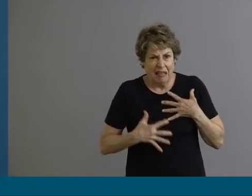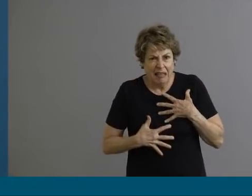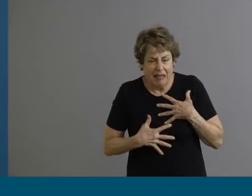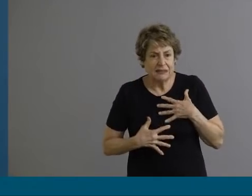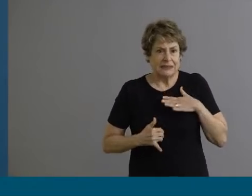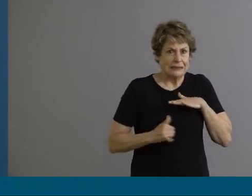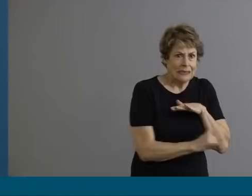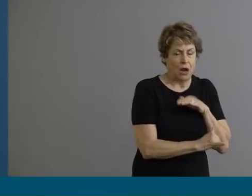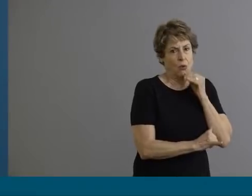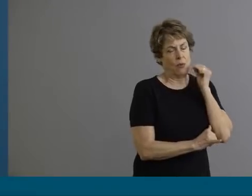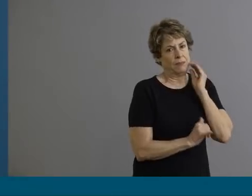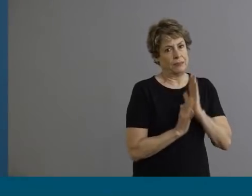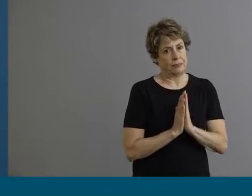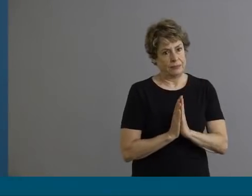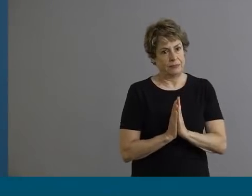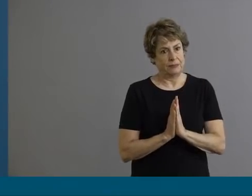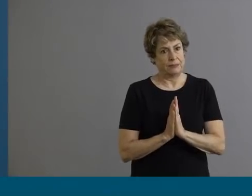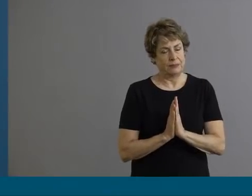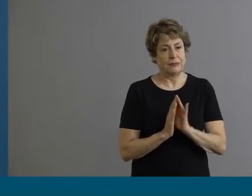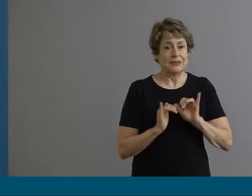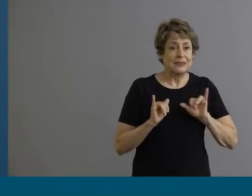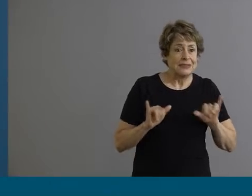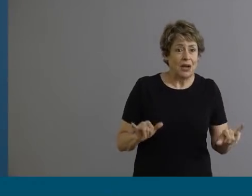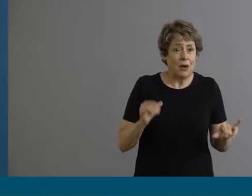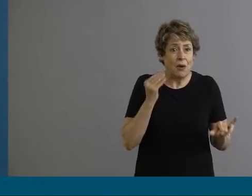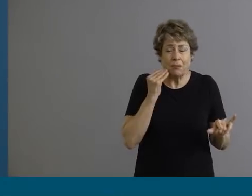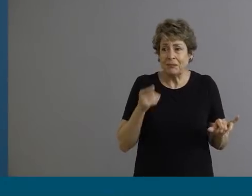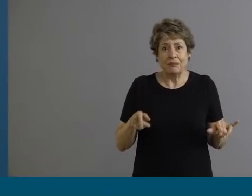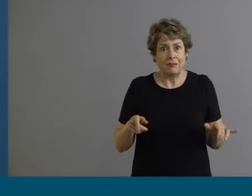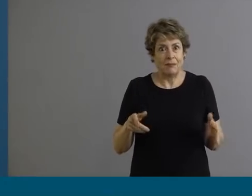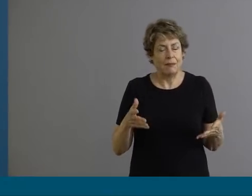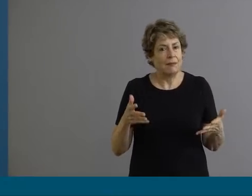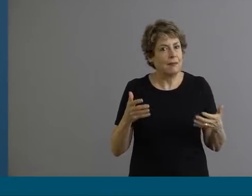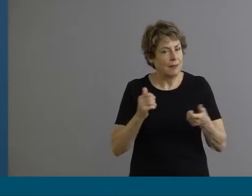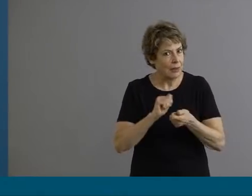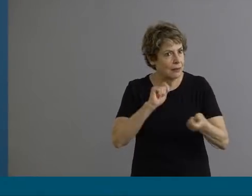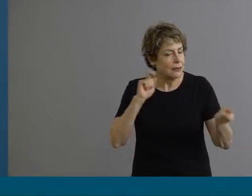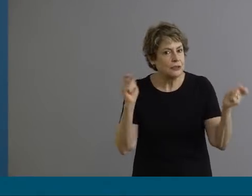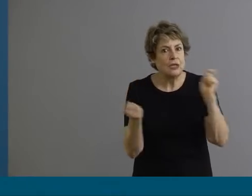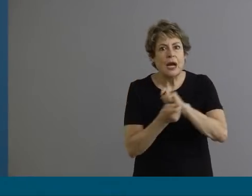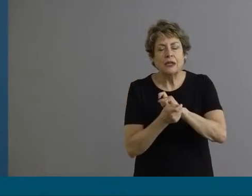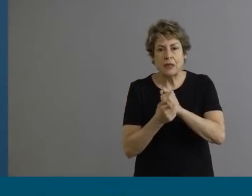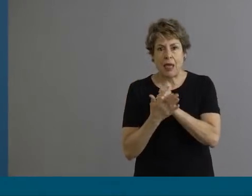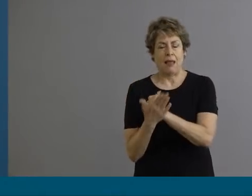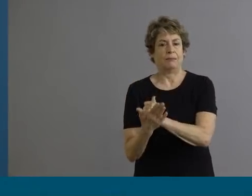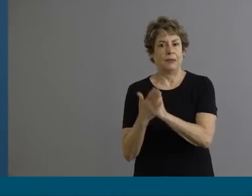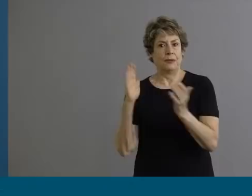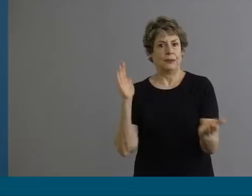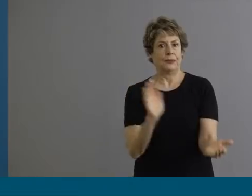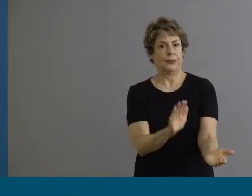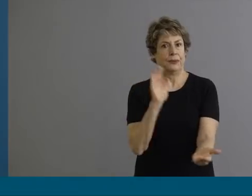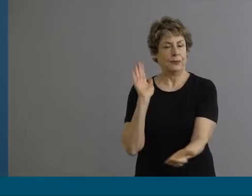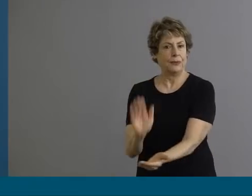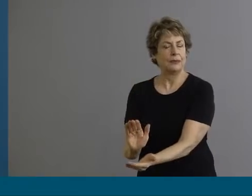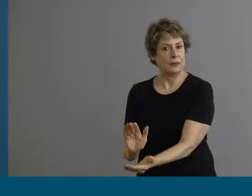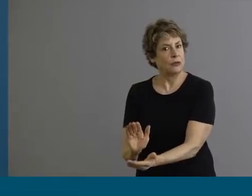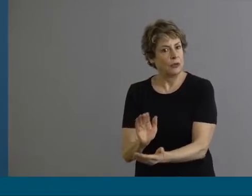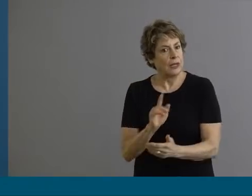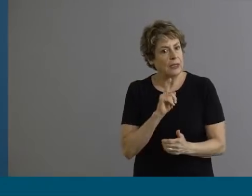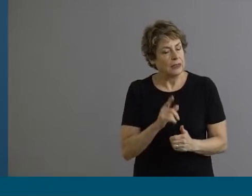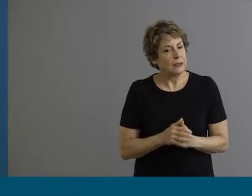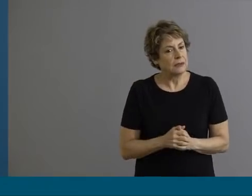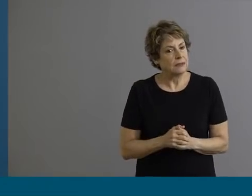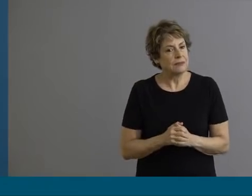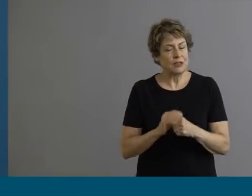all make a difference. We're going to be living with this virus for the